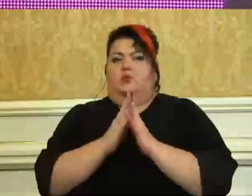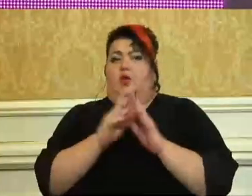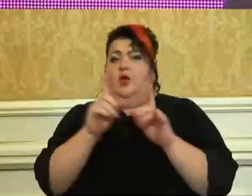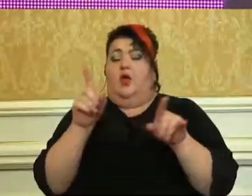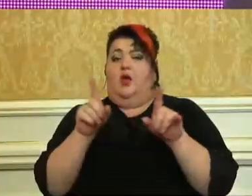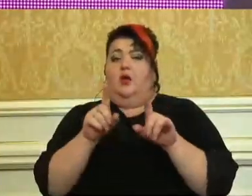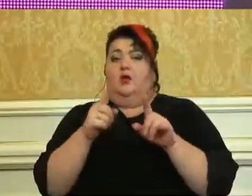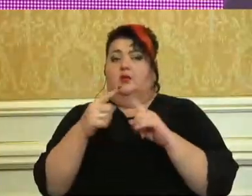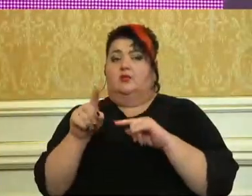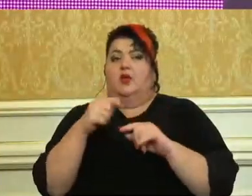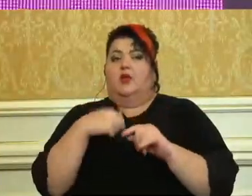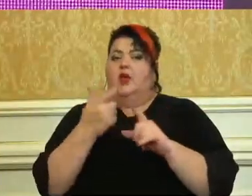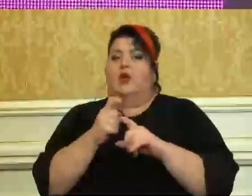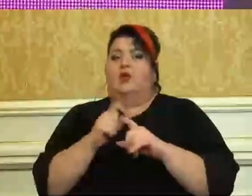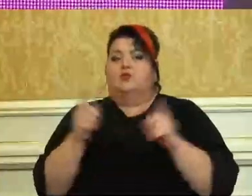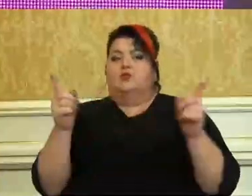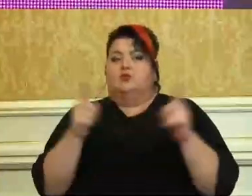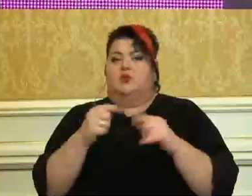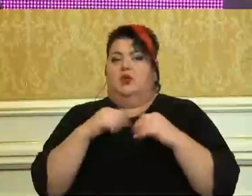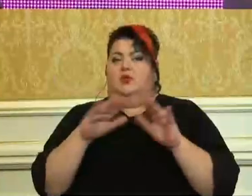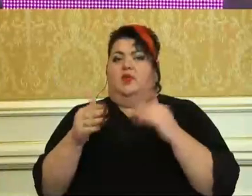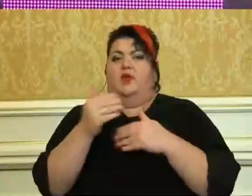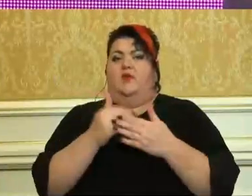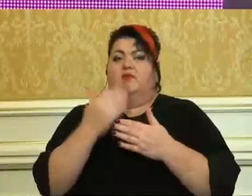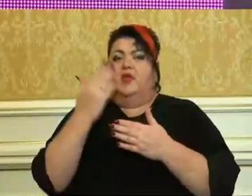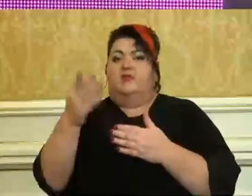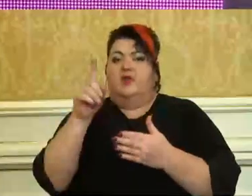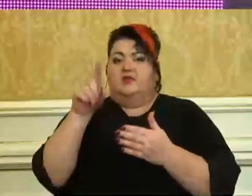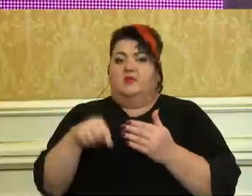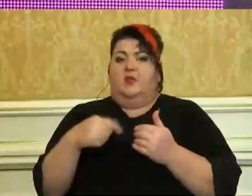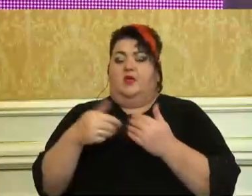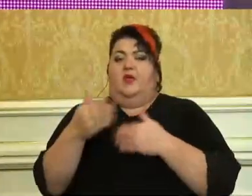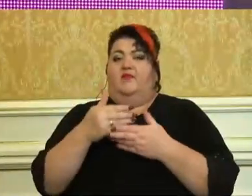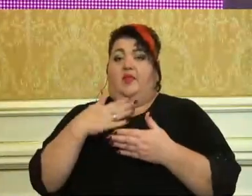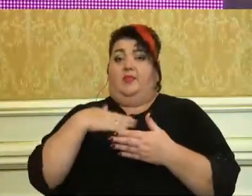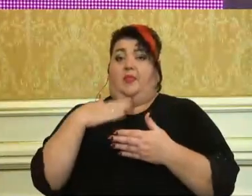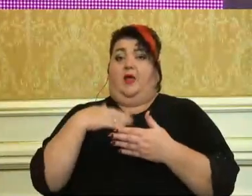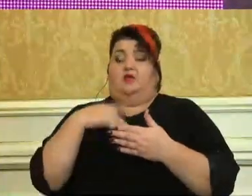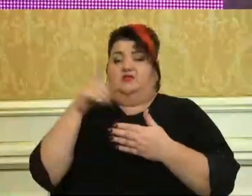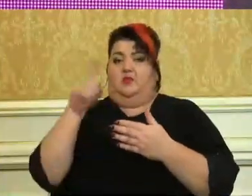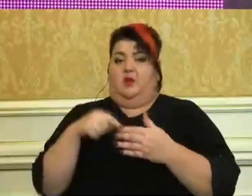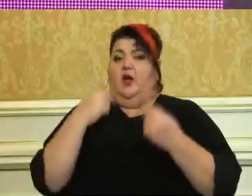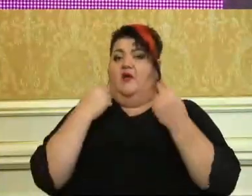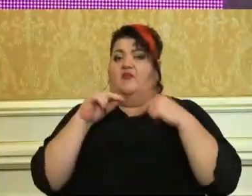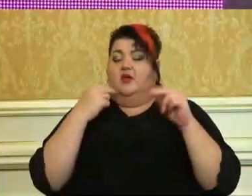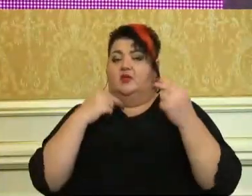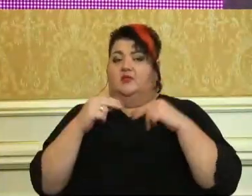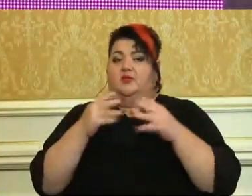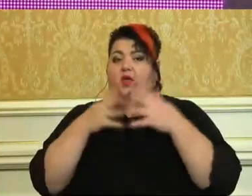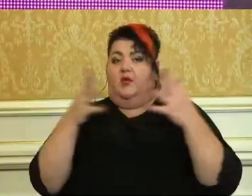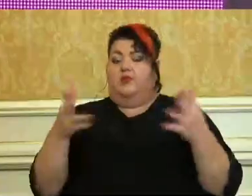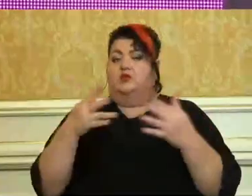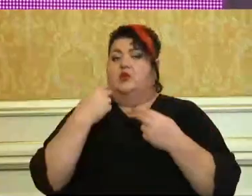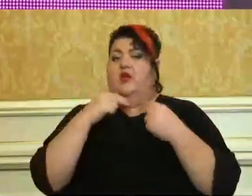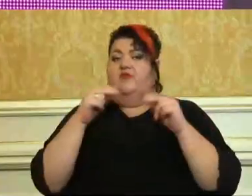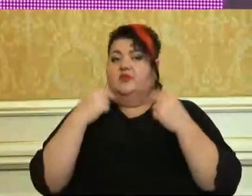briefly. I would like to be very briefly. I don't want to demand the efficiency from you. I demand the efficiency